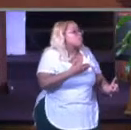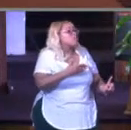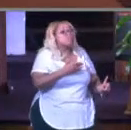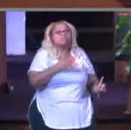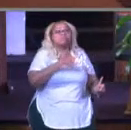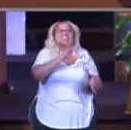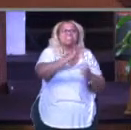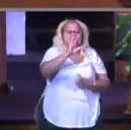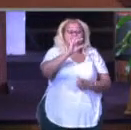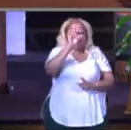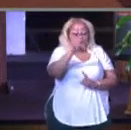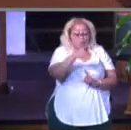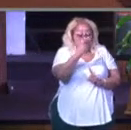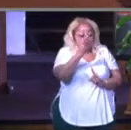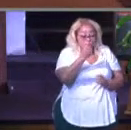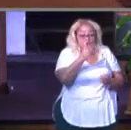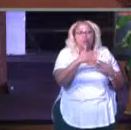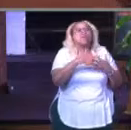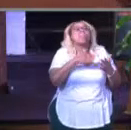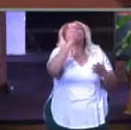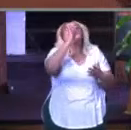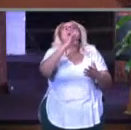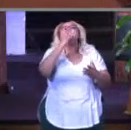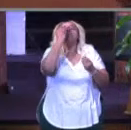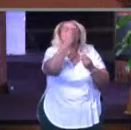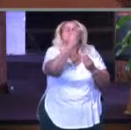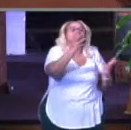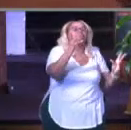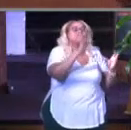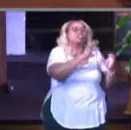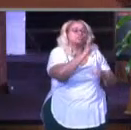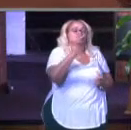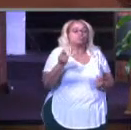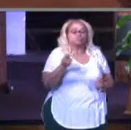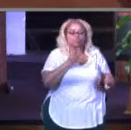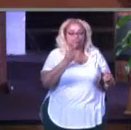the Spirit only does what God tells the Spirit to do.